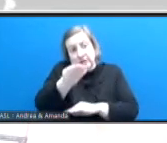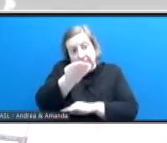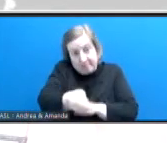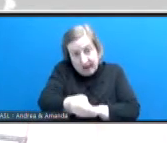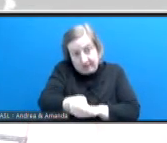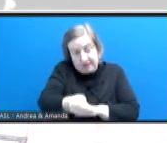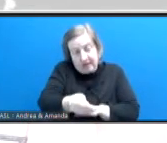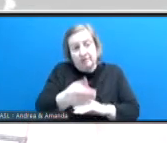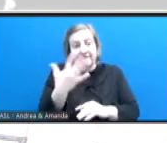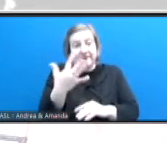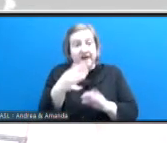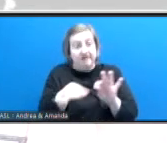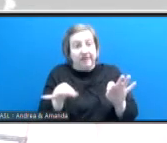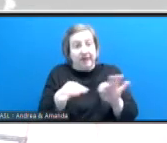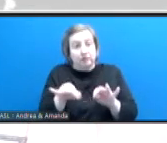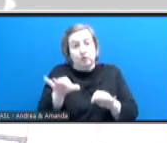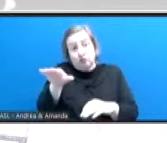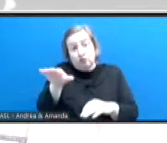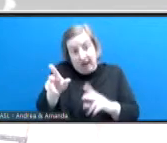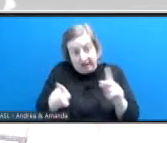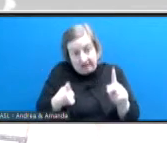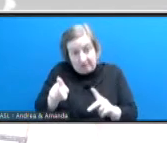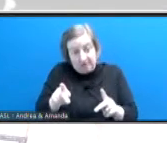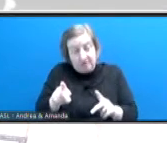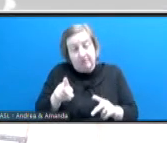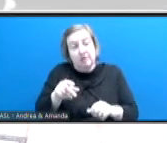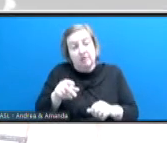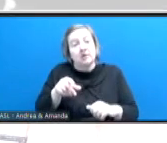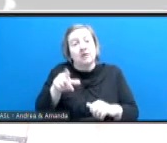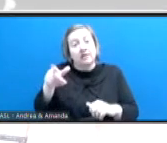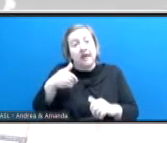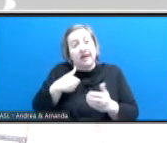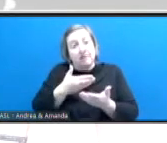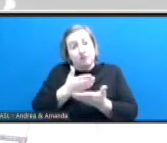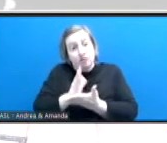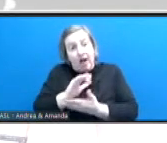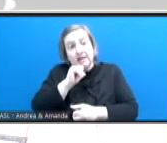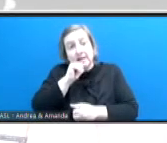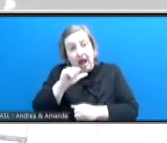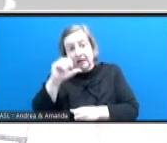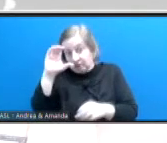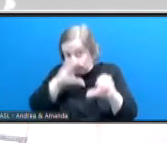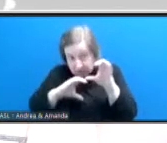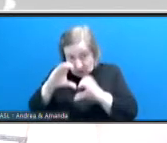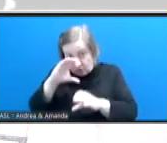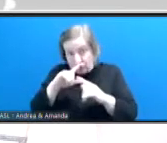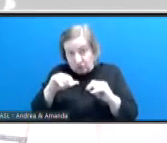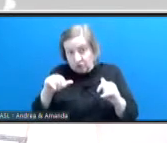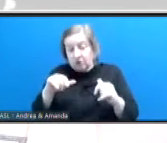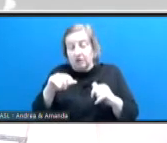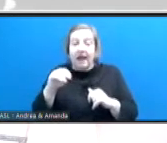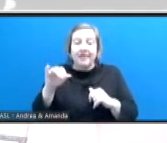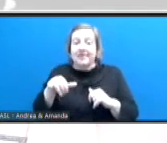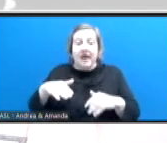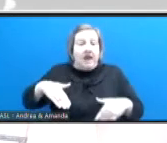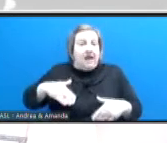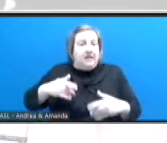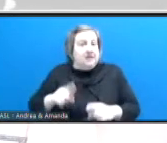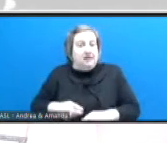5 languages reminding people that they have the right not to be searched and that sort of thing. And that hasn't happened